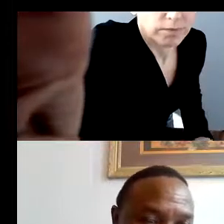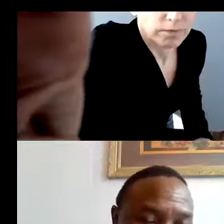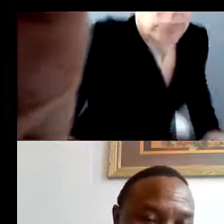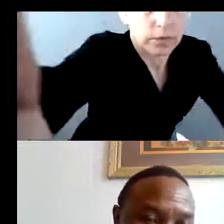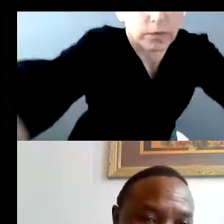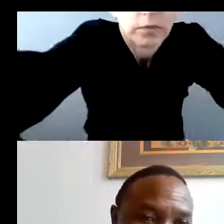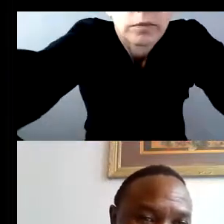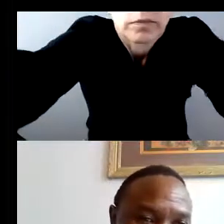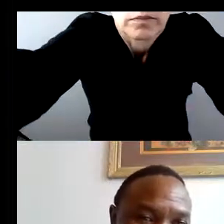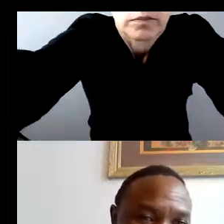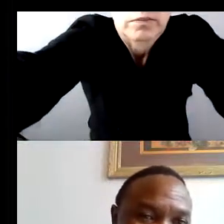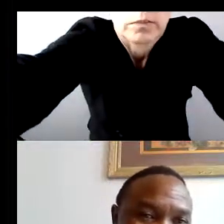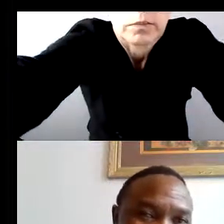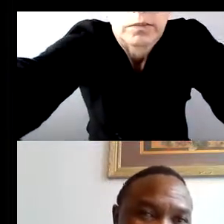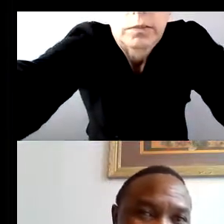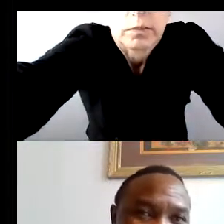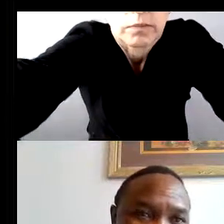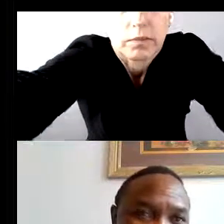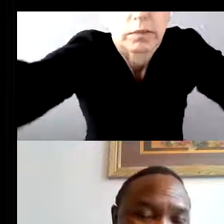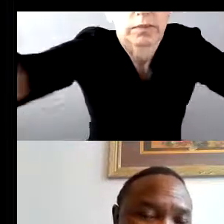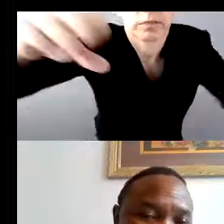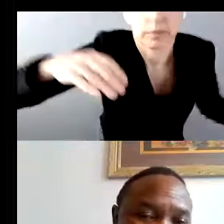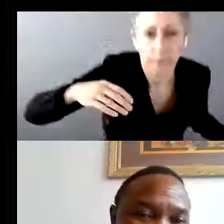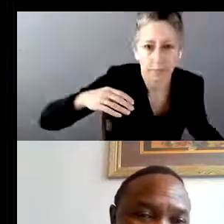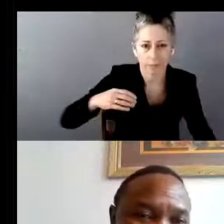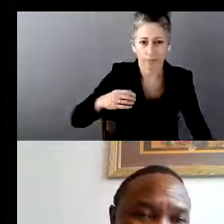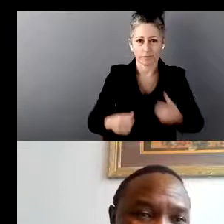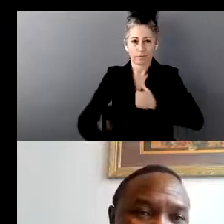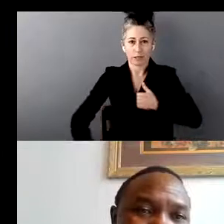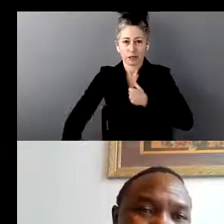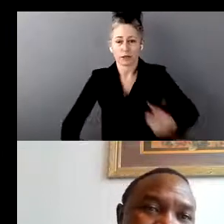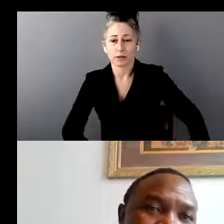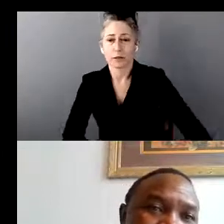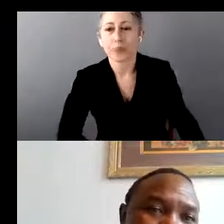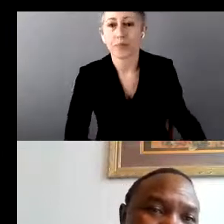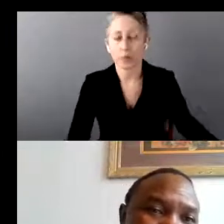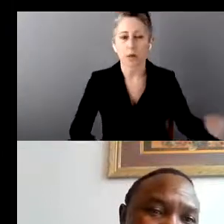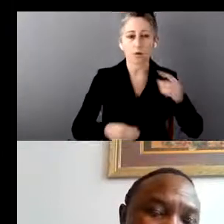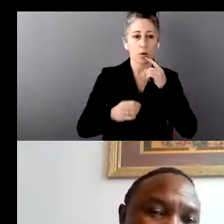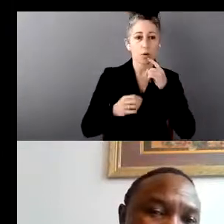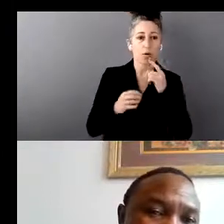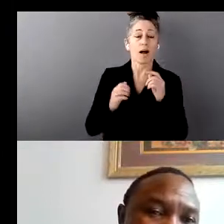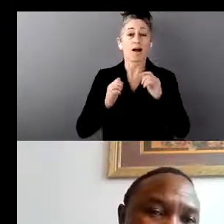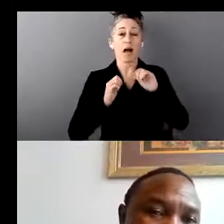several recommendations now how federal agencies can address that issue, especially when it comes to